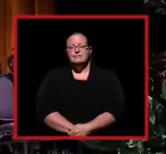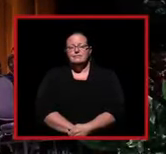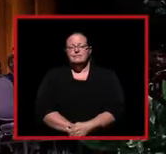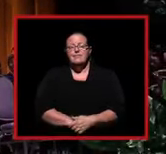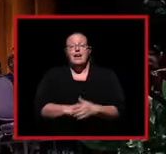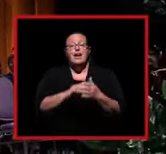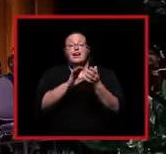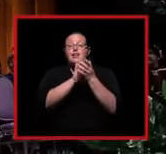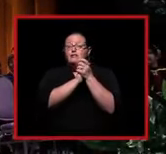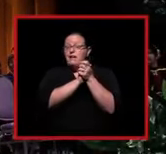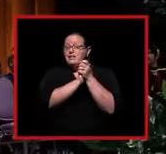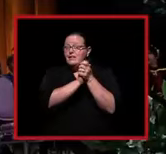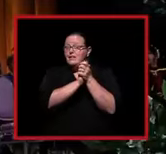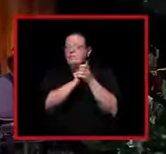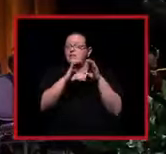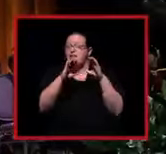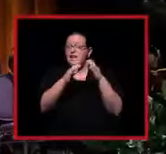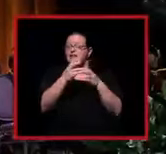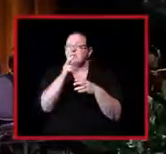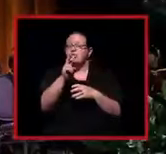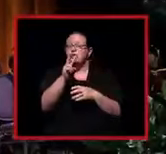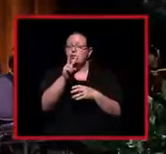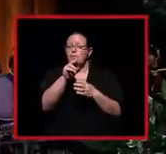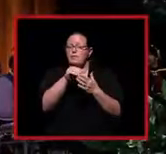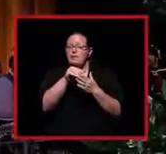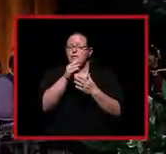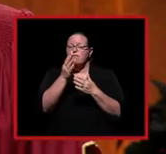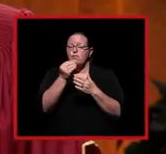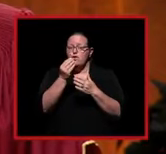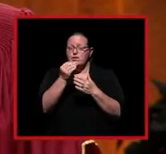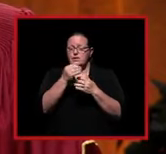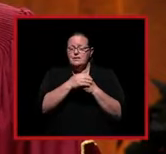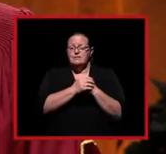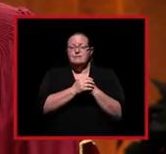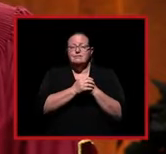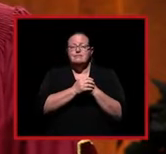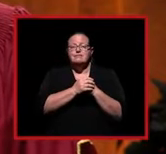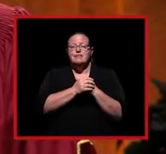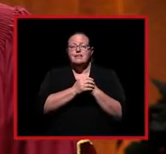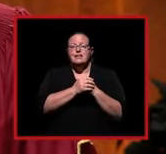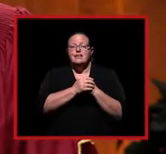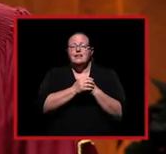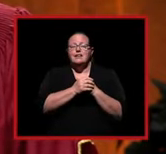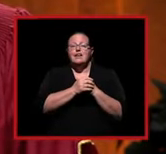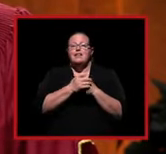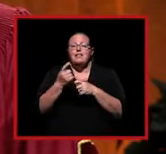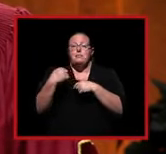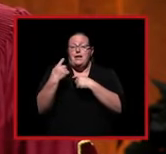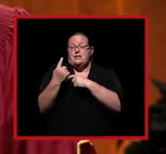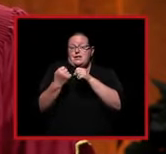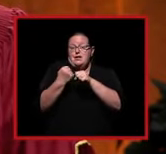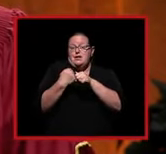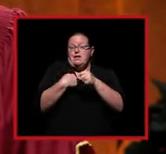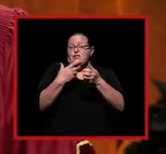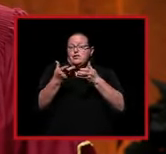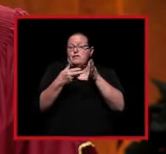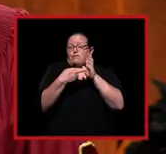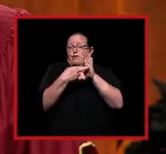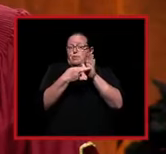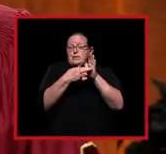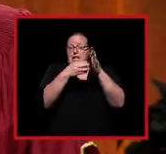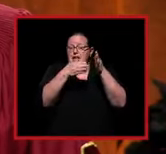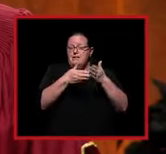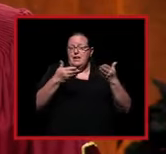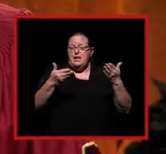Okay. Congratulations, class of 2014. Over the last year, I have served as your representative to the Board